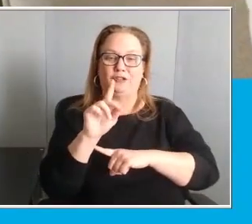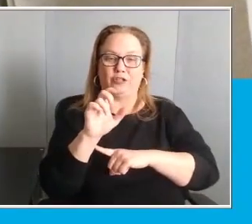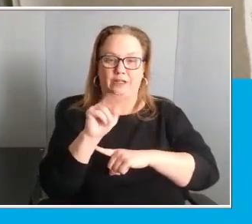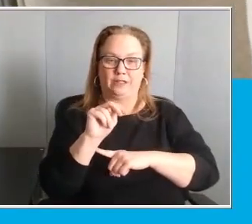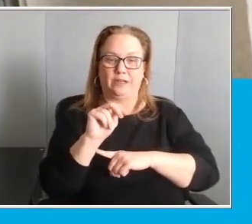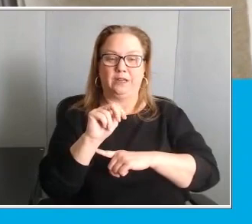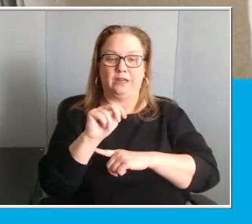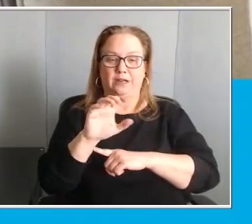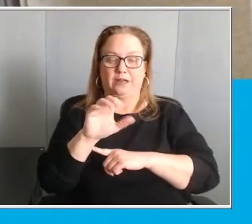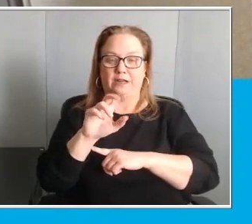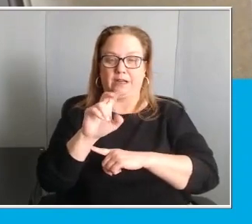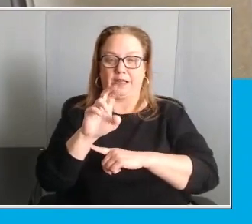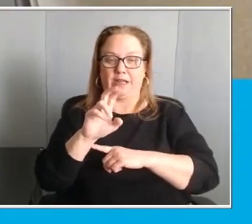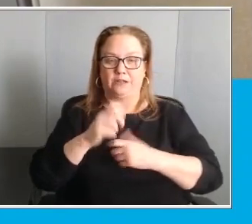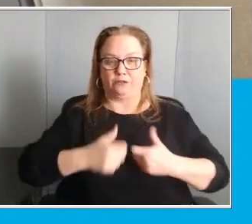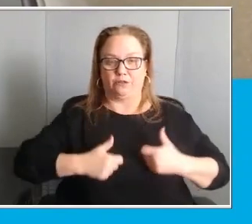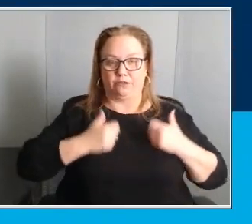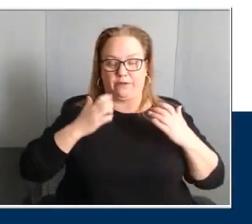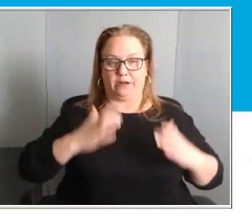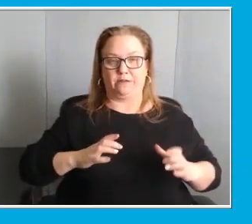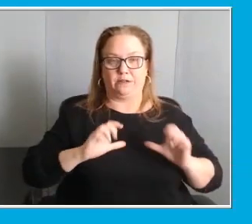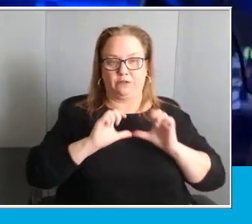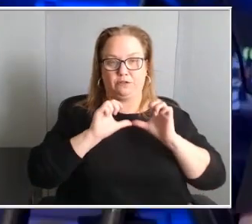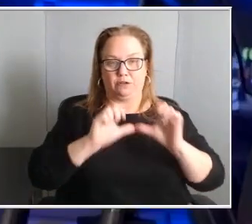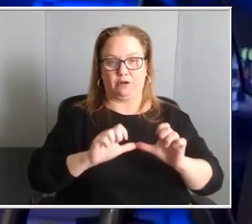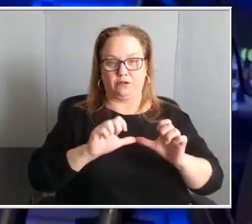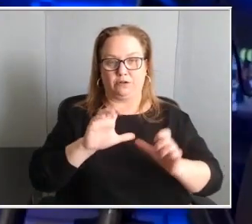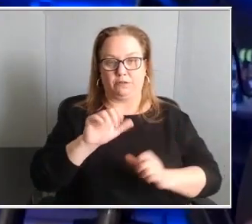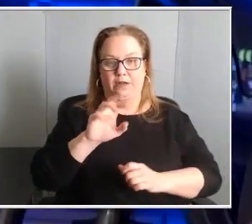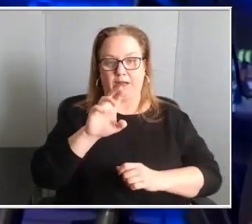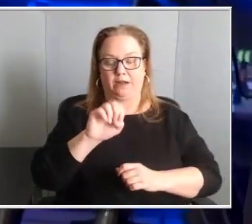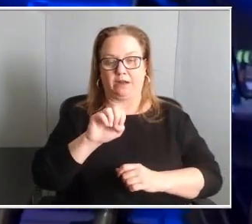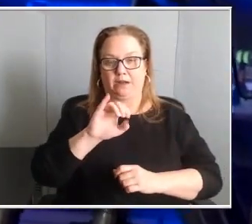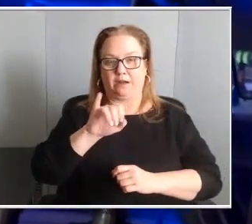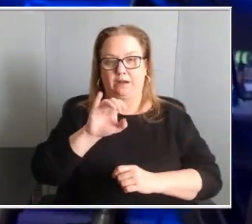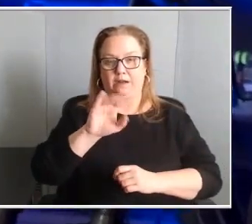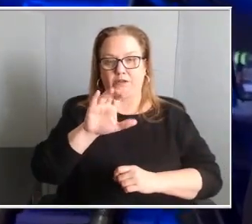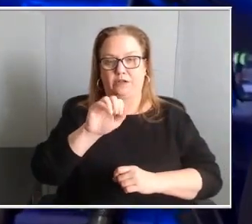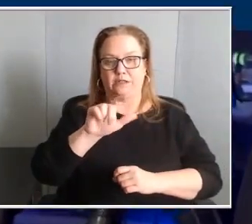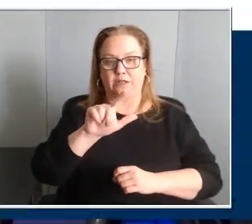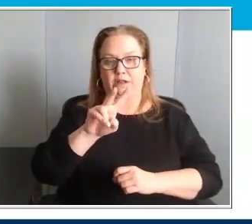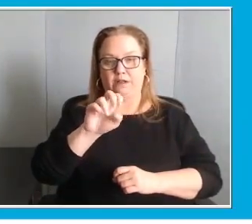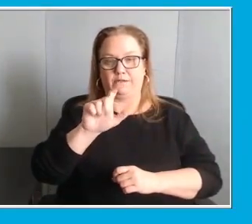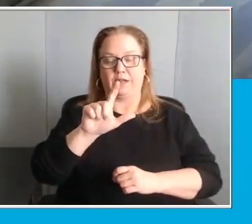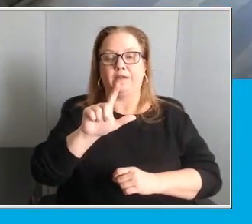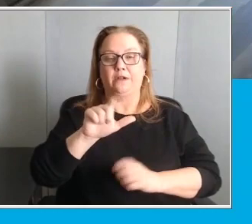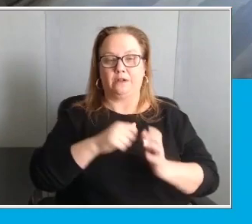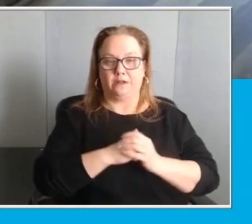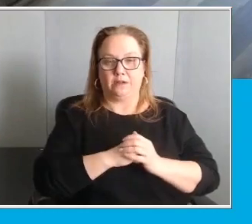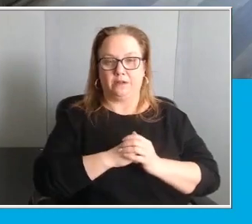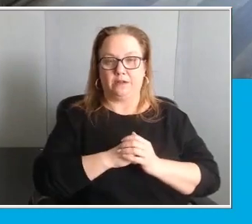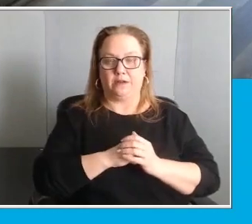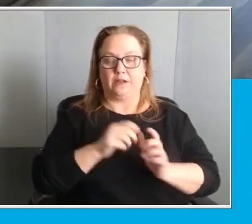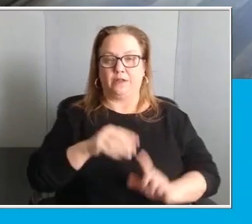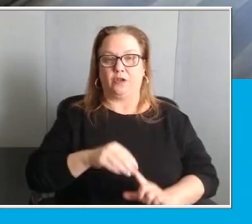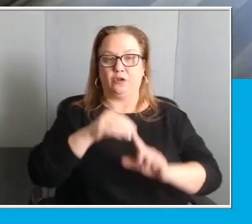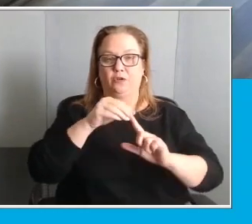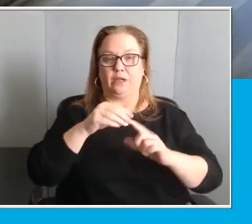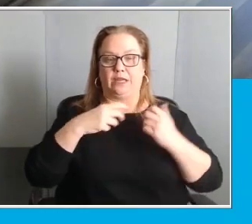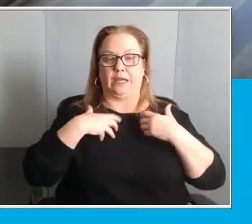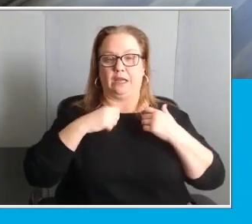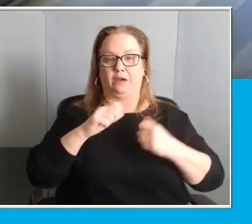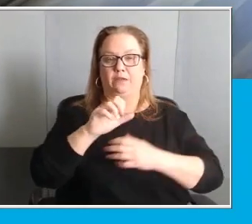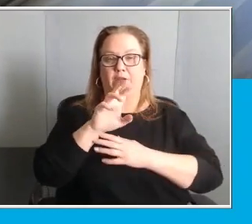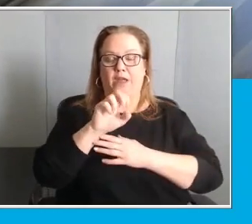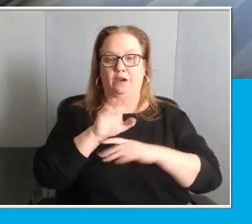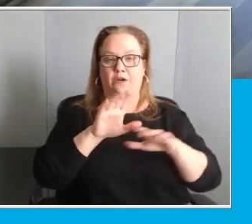cancer survivors deserve long-term care. I'm Jessica Lovell on the next Morning Medical Update, the unique healthcare journey of